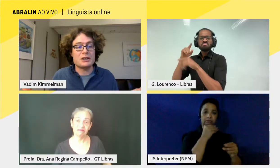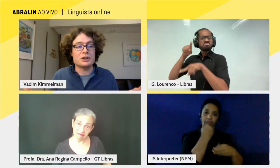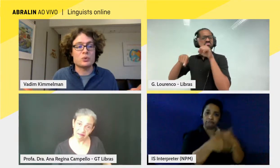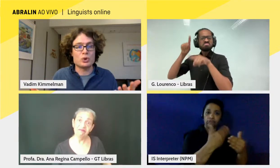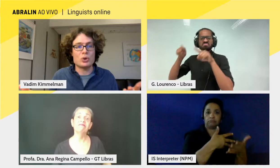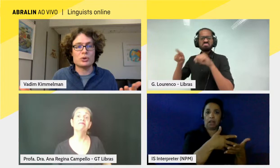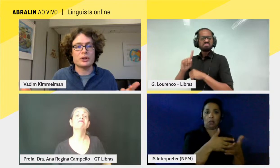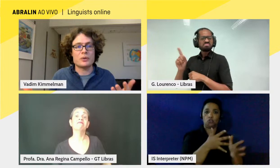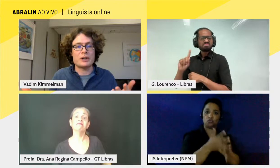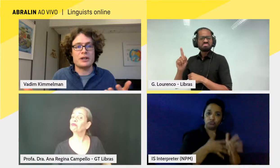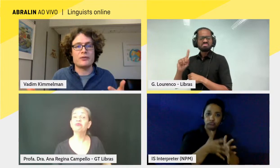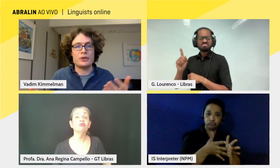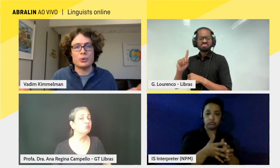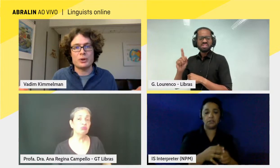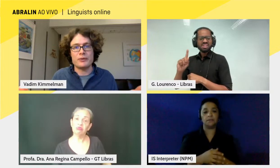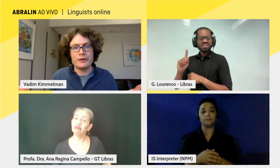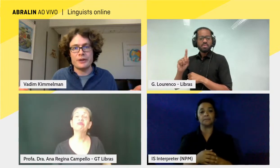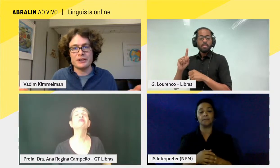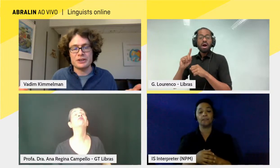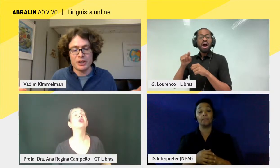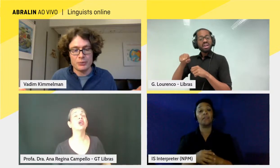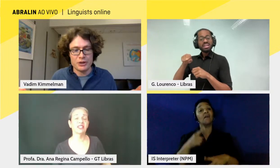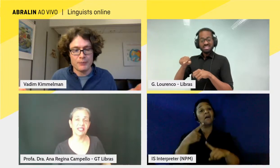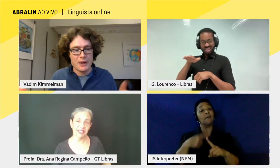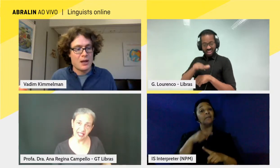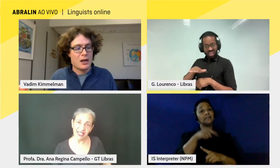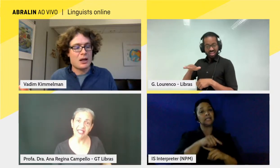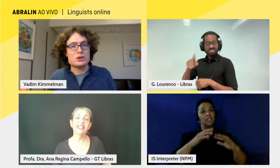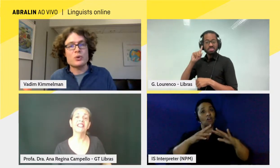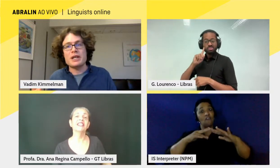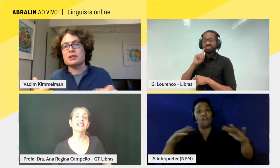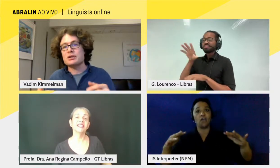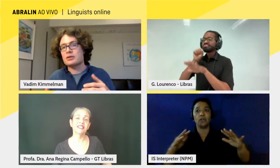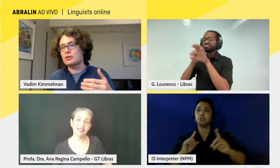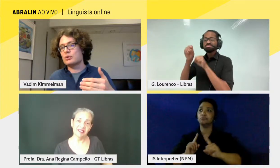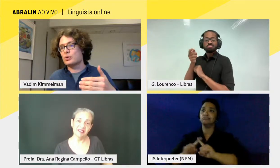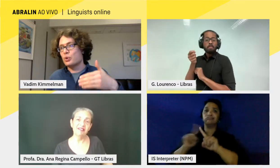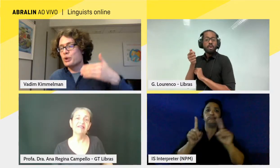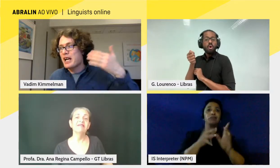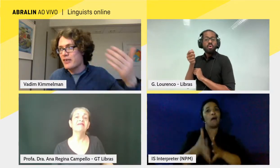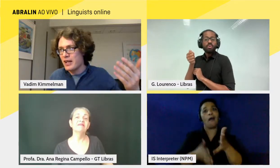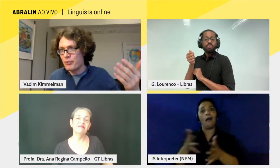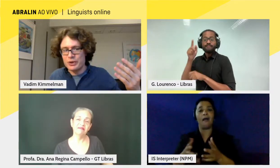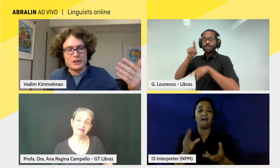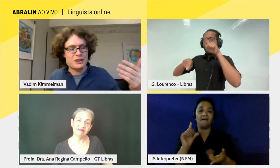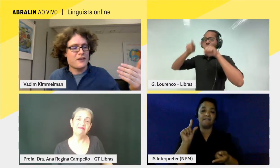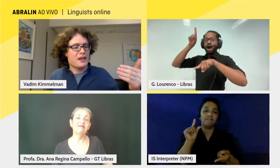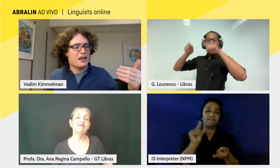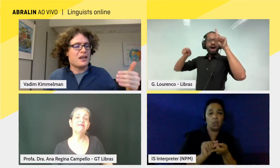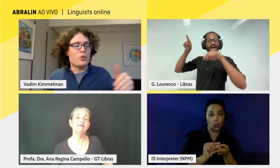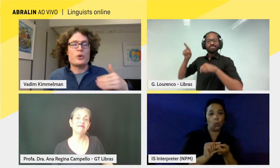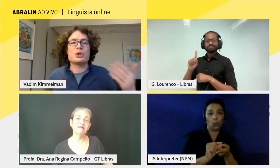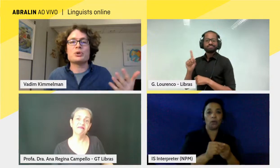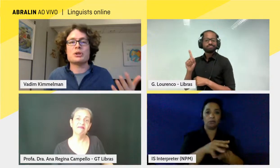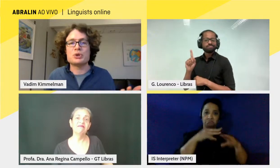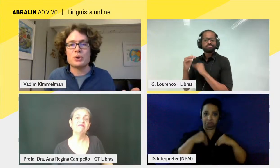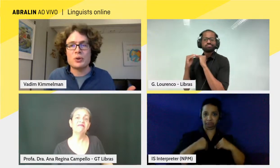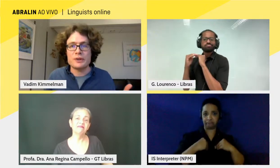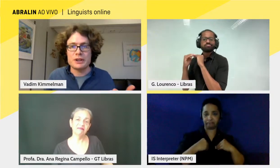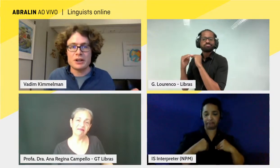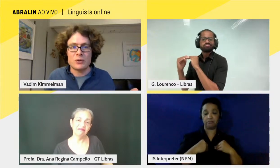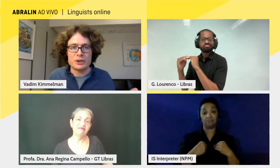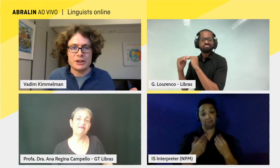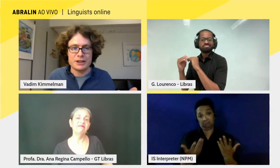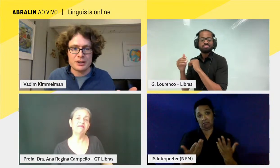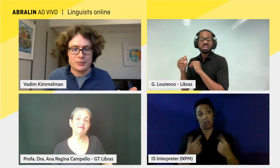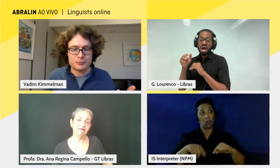the signers would also acquire fewer variants, maybe. So that could have happened. We don't